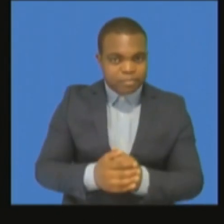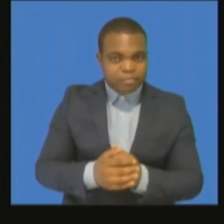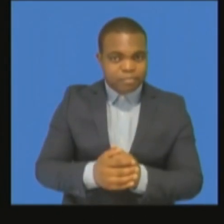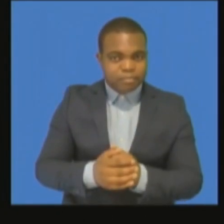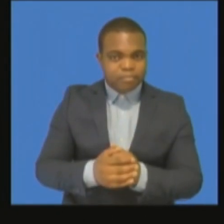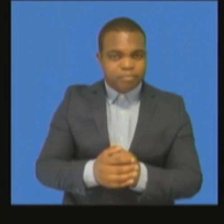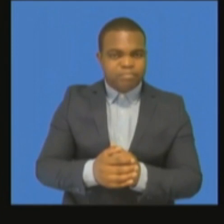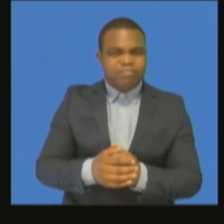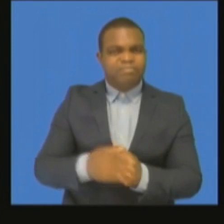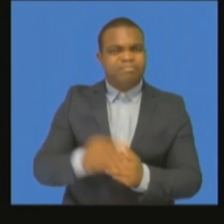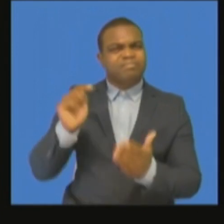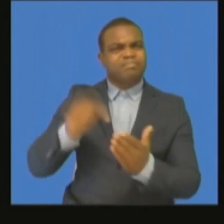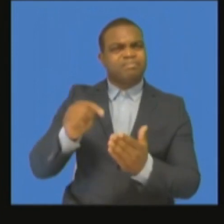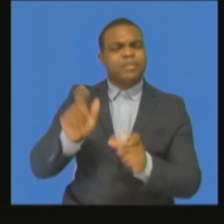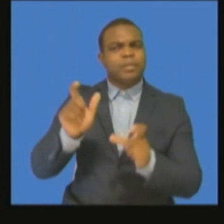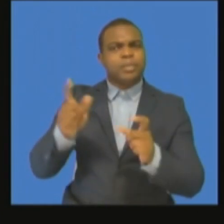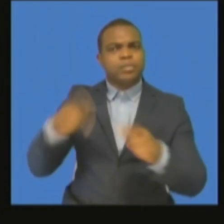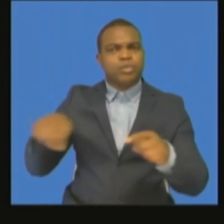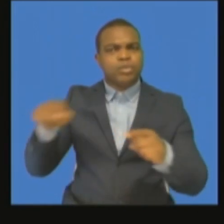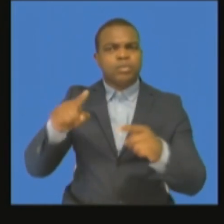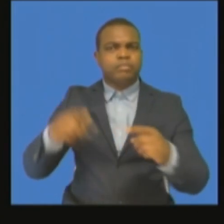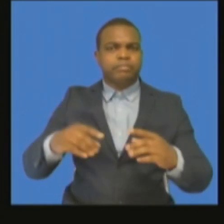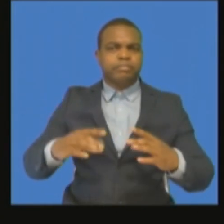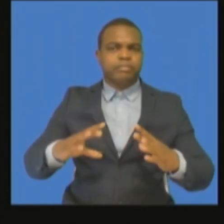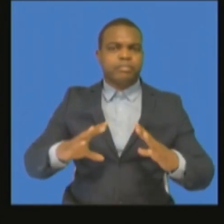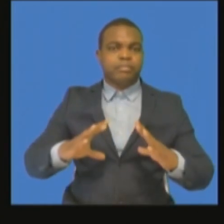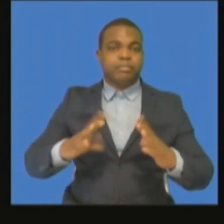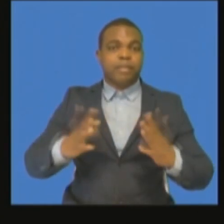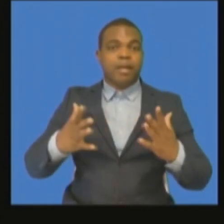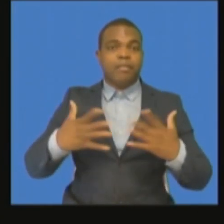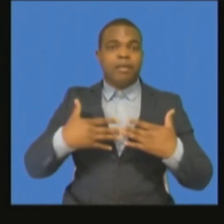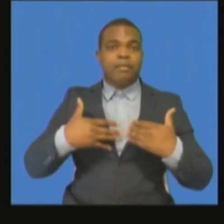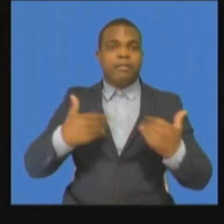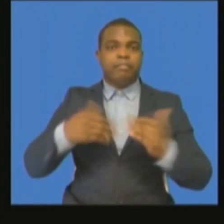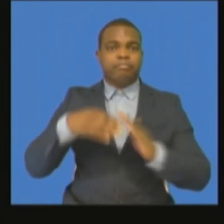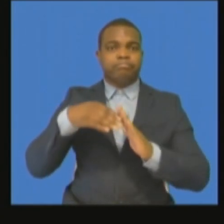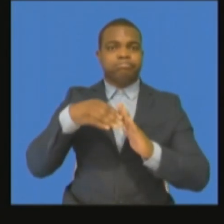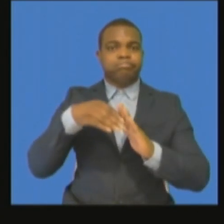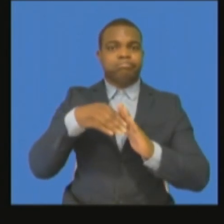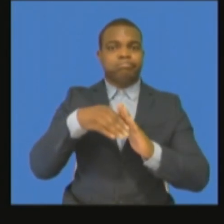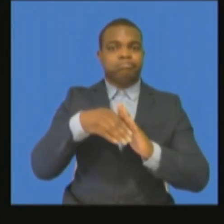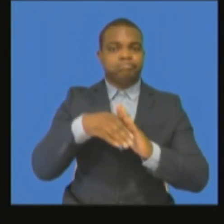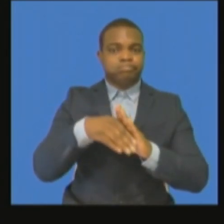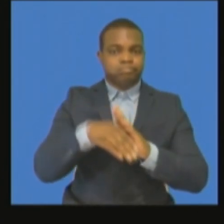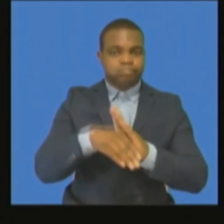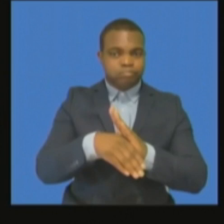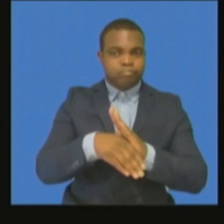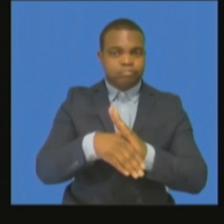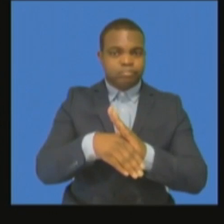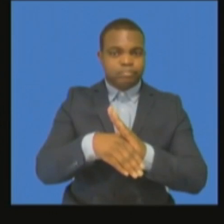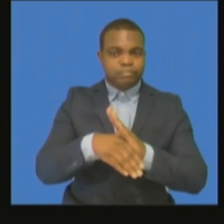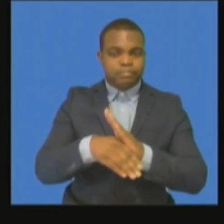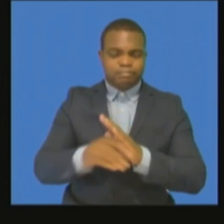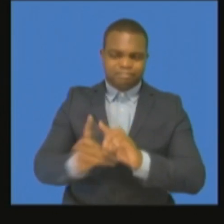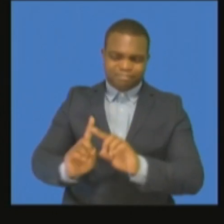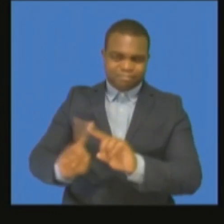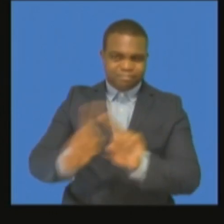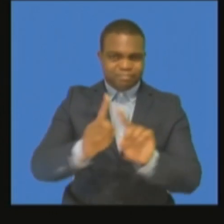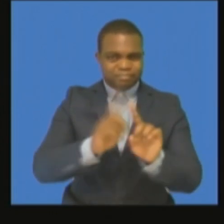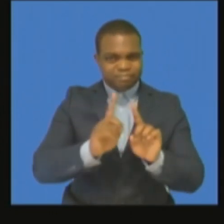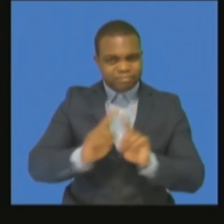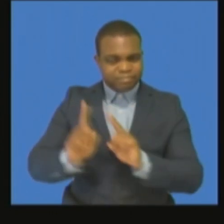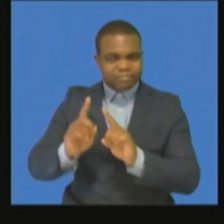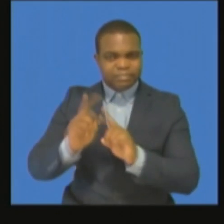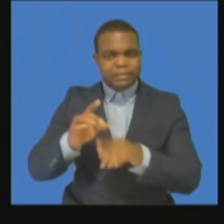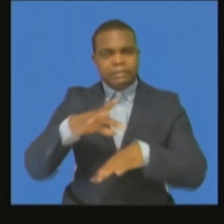And it is given the code Z595, and it is extreme poverty. And because of this, and